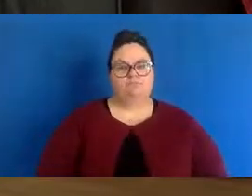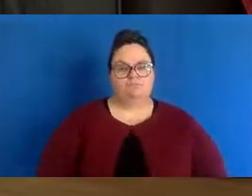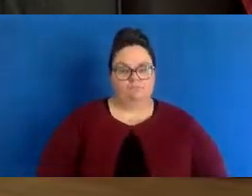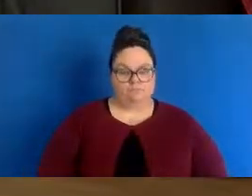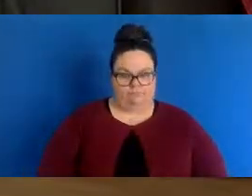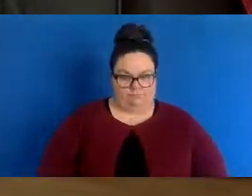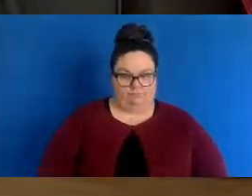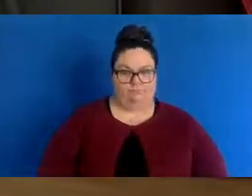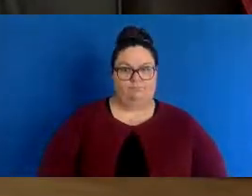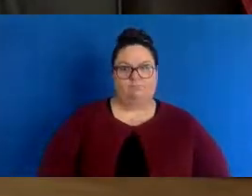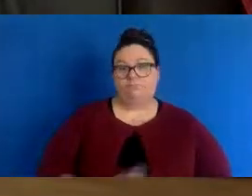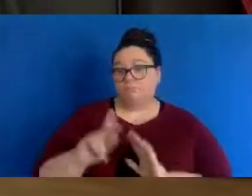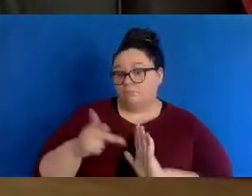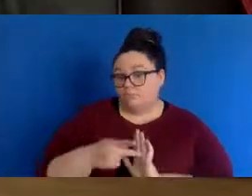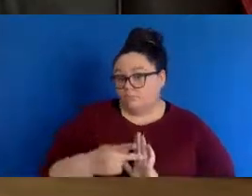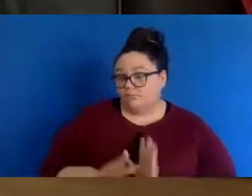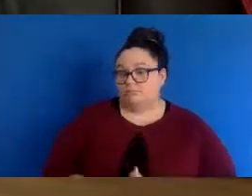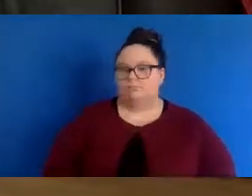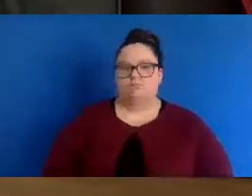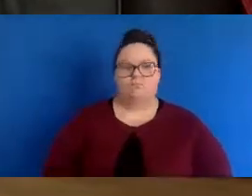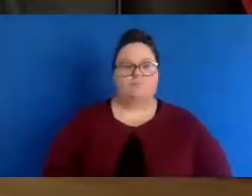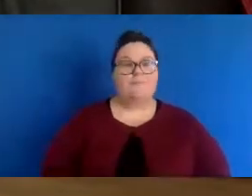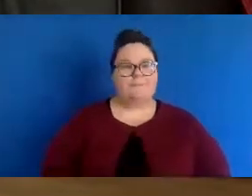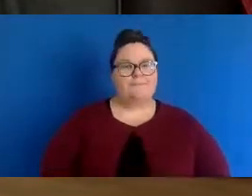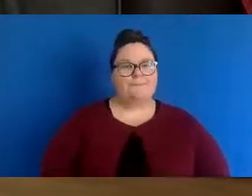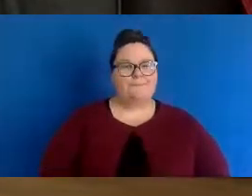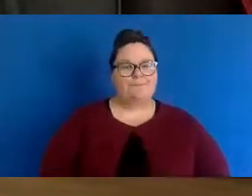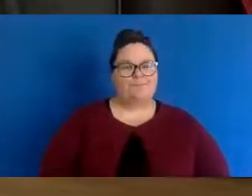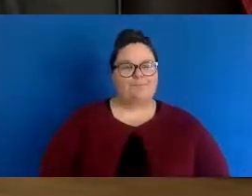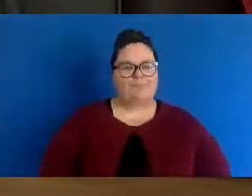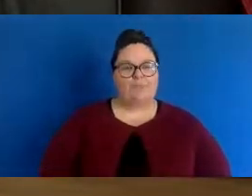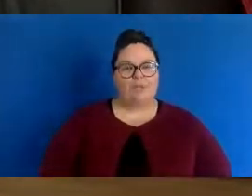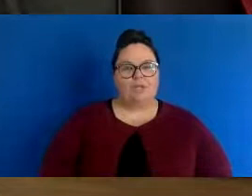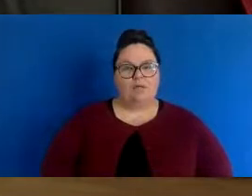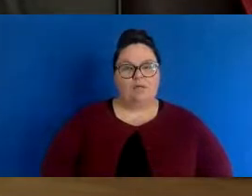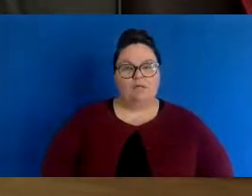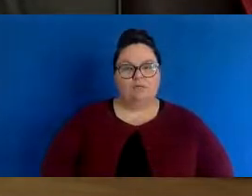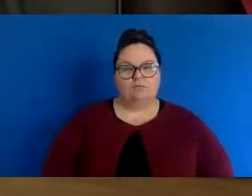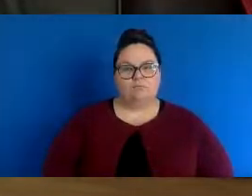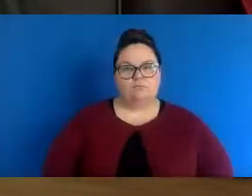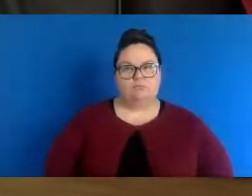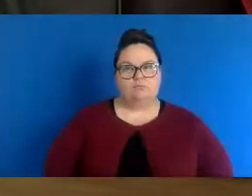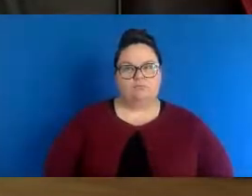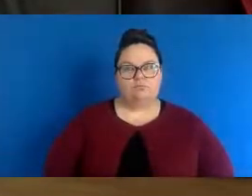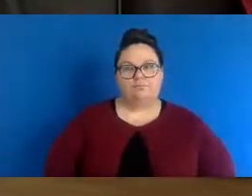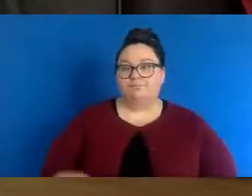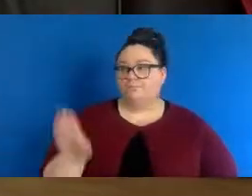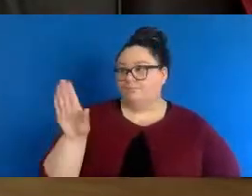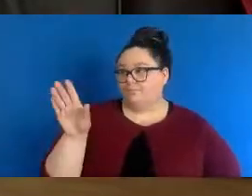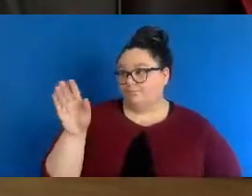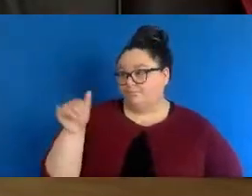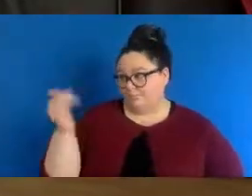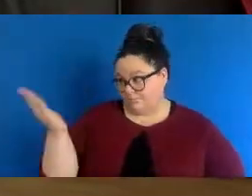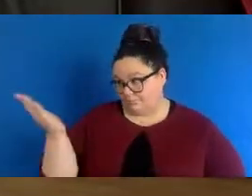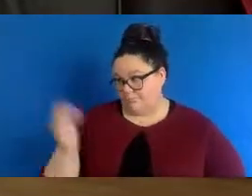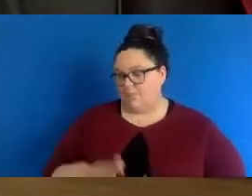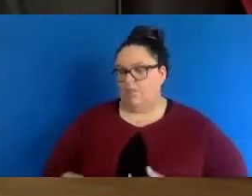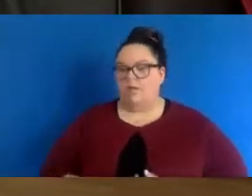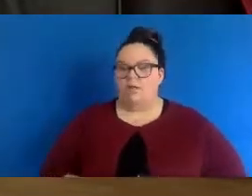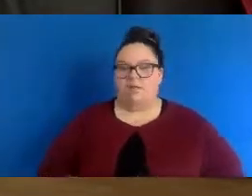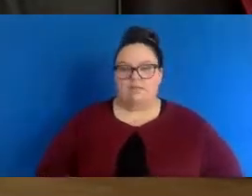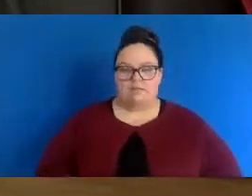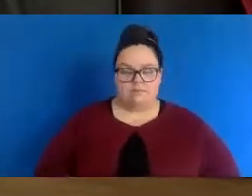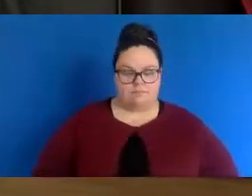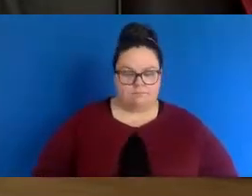Ms. Hogarth, do you have a follow-up? Yes, I do, Bruce. Thank you. Dr. Russell, do we know approximately how long